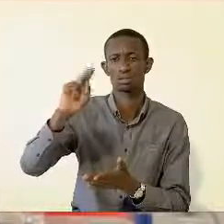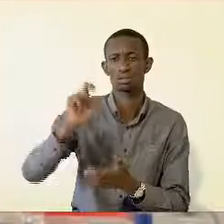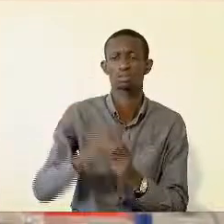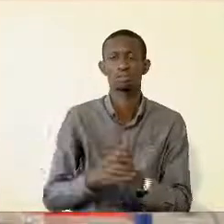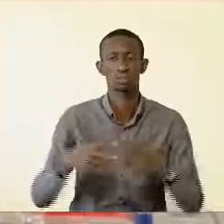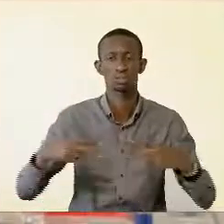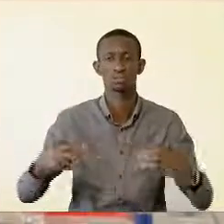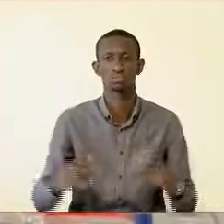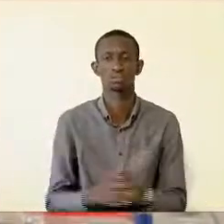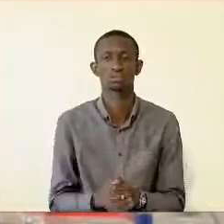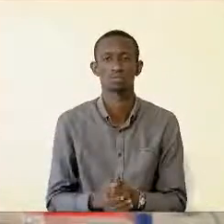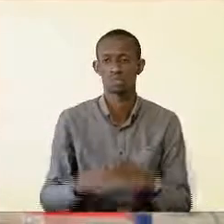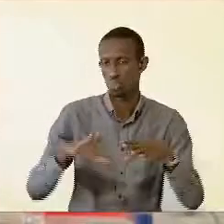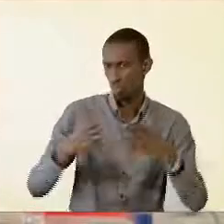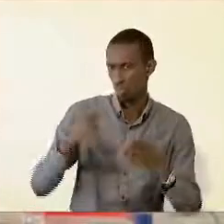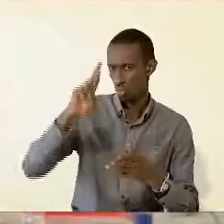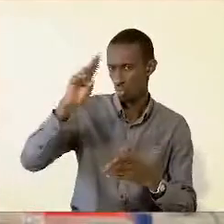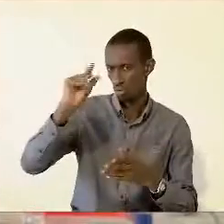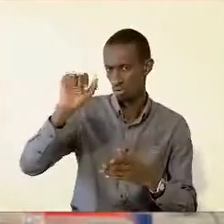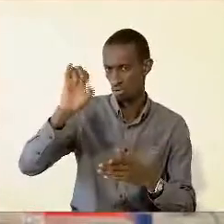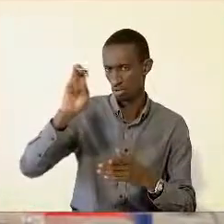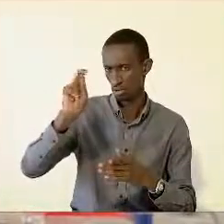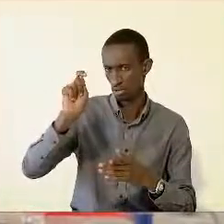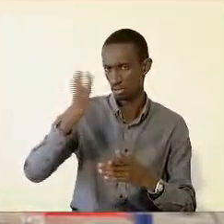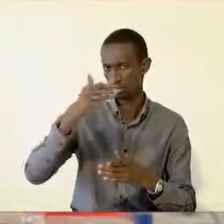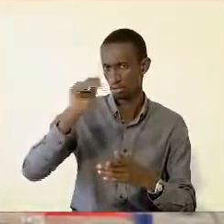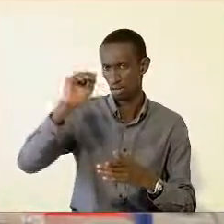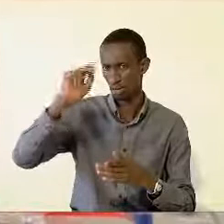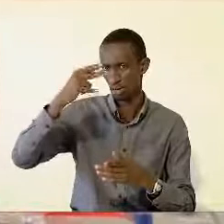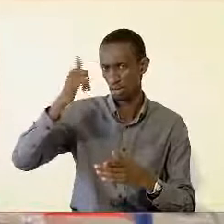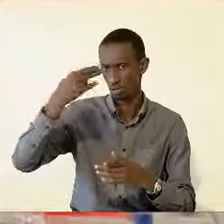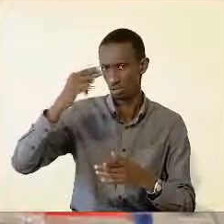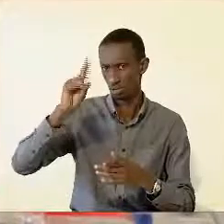or radioactive isotopes, they are those elements which